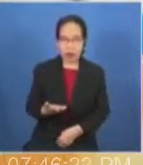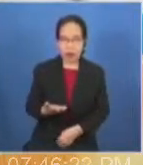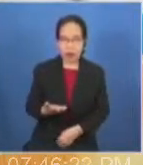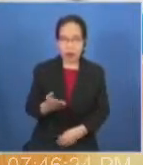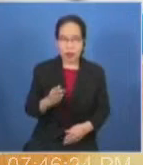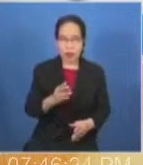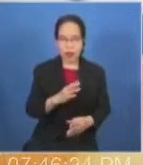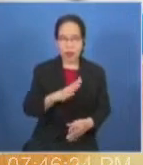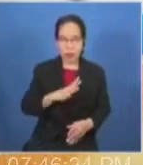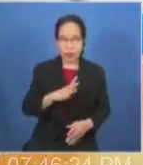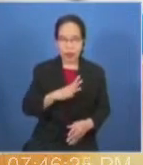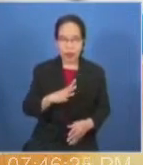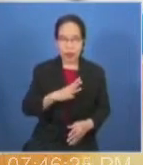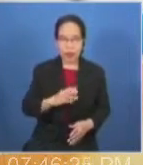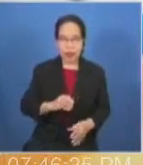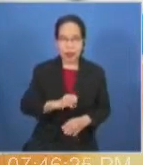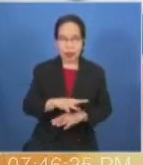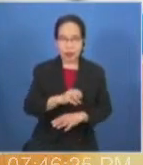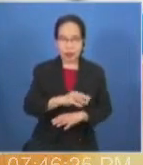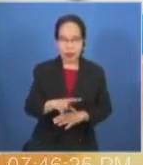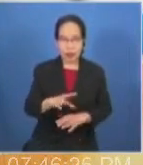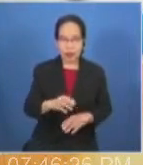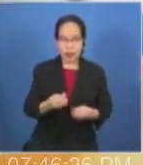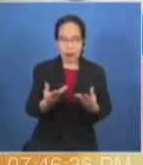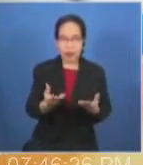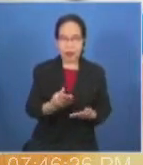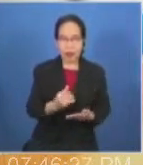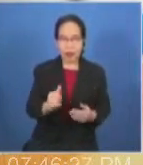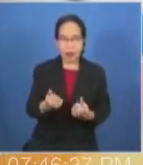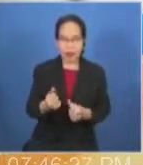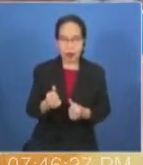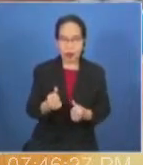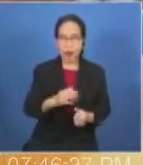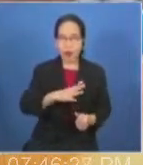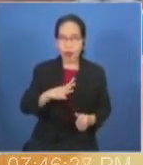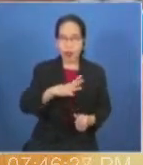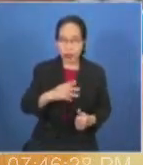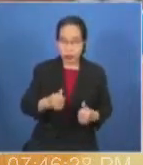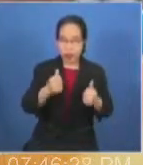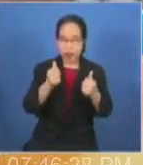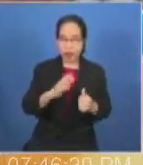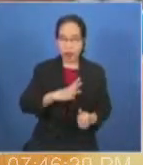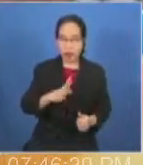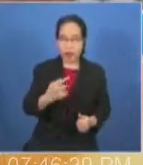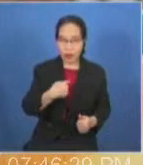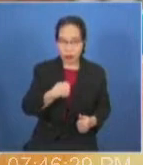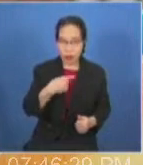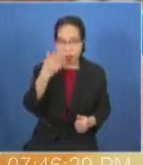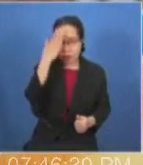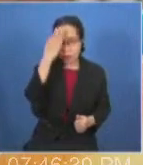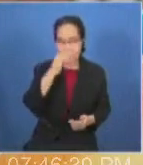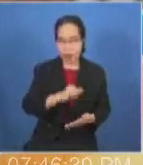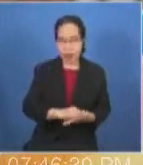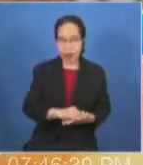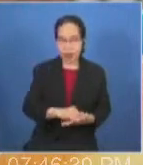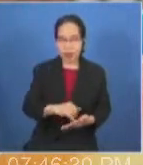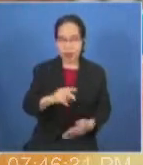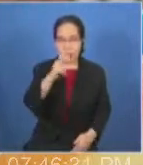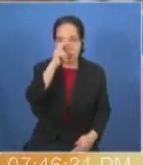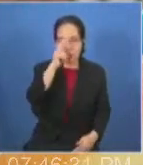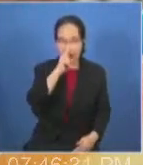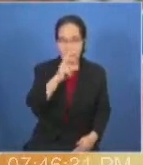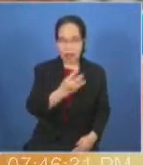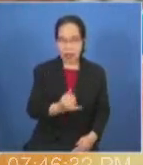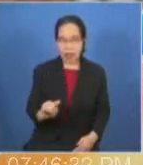Whatever advice I can give them and they follow, it's okay, fine by me. I am not strict. Because I know that if